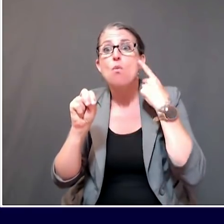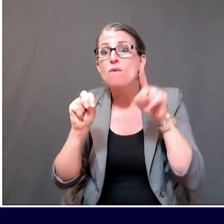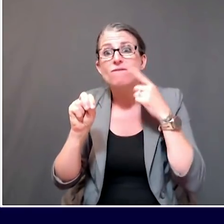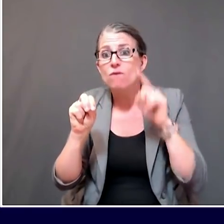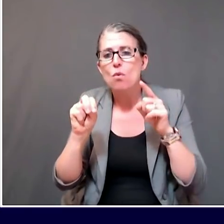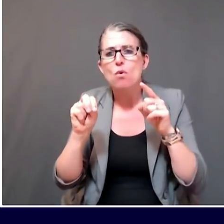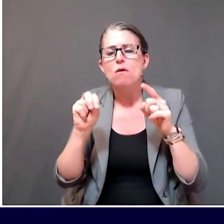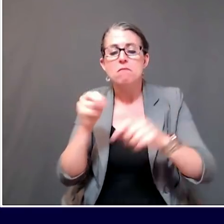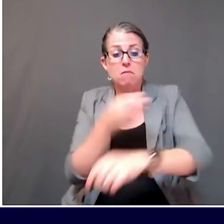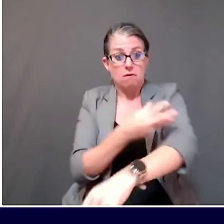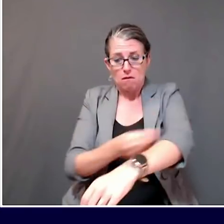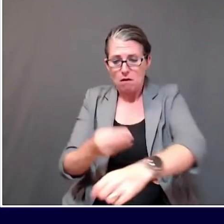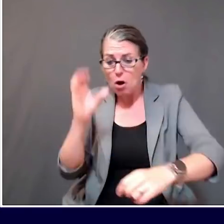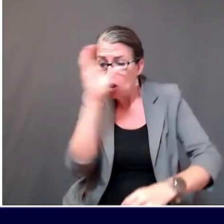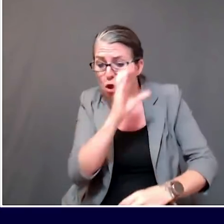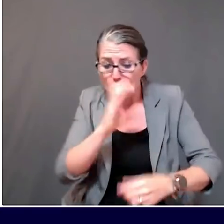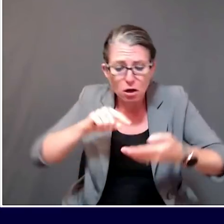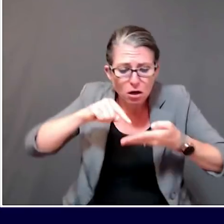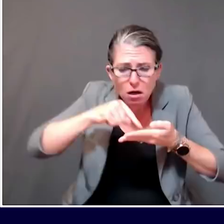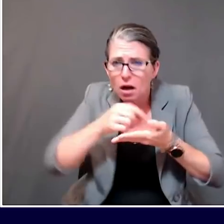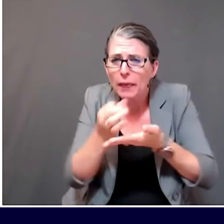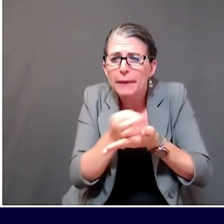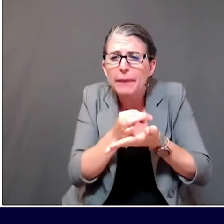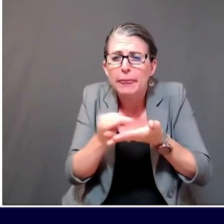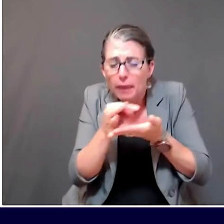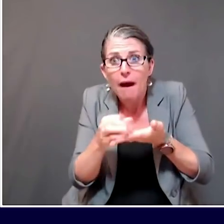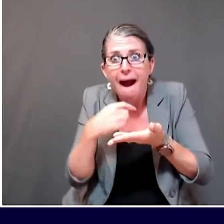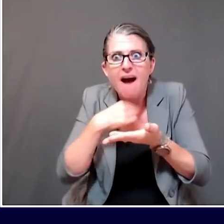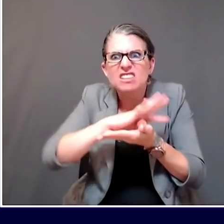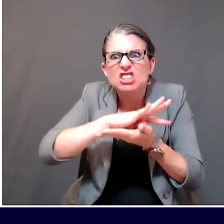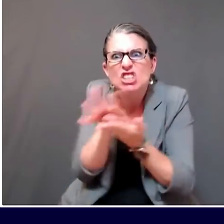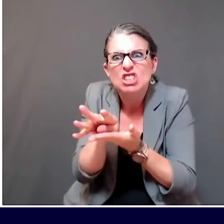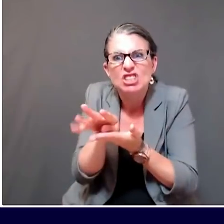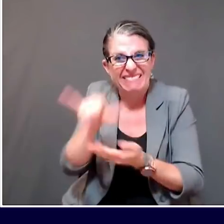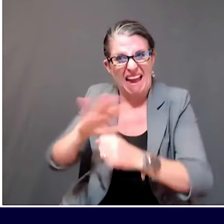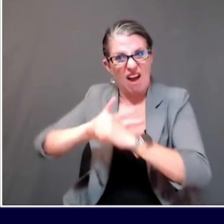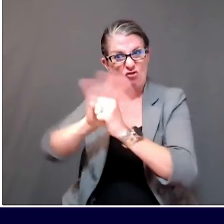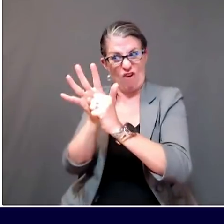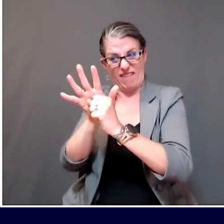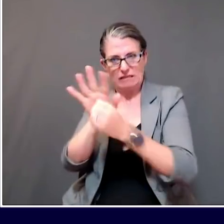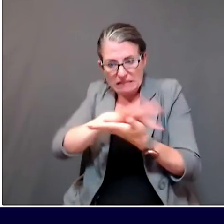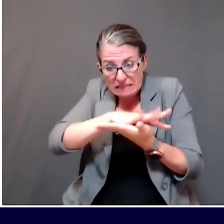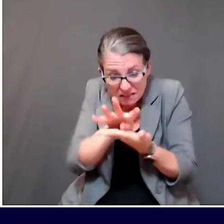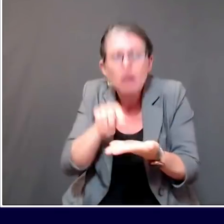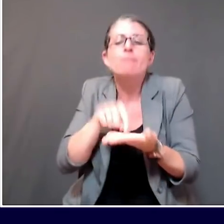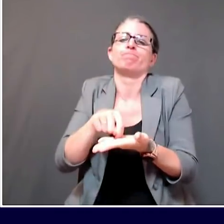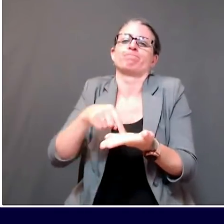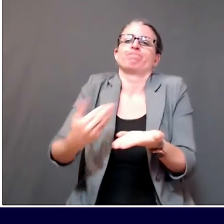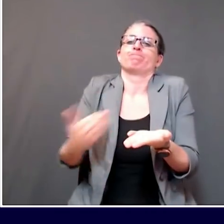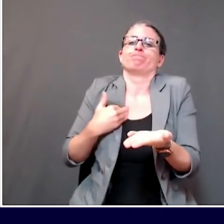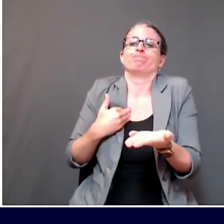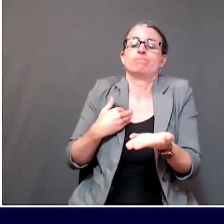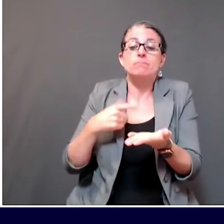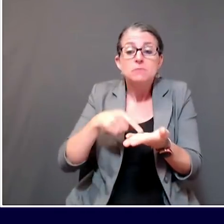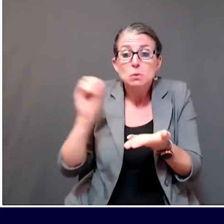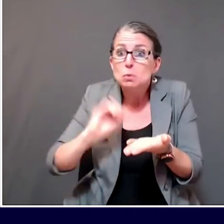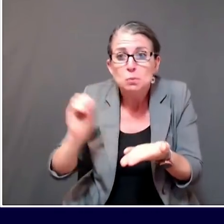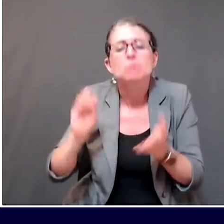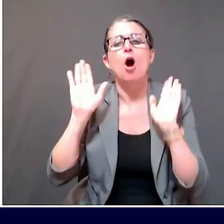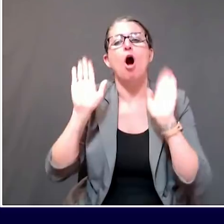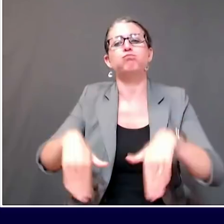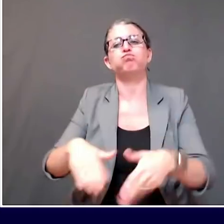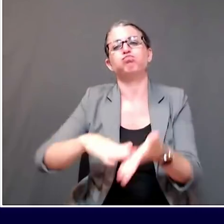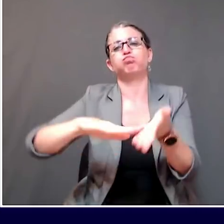different type of testing than the testing that our laboratory here in Augusta performs. Antigen testing can get